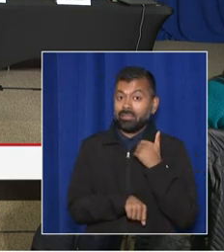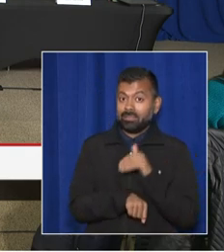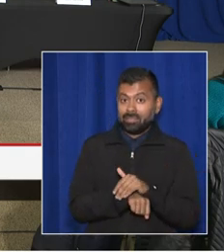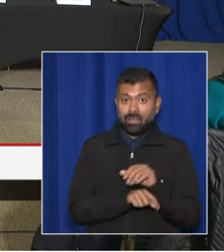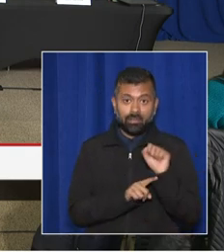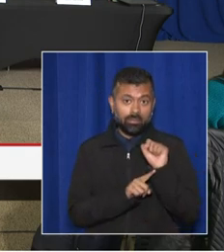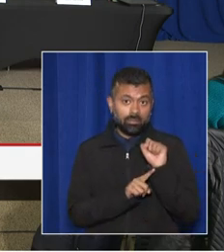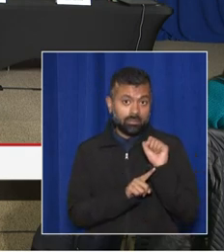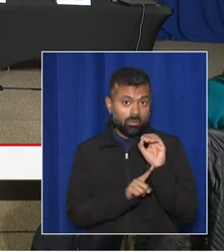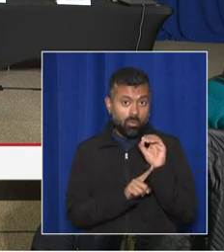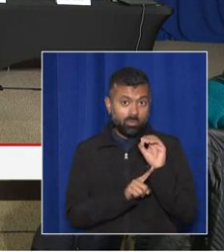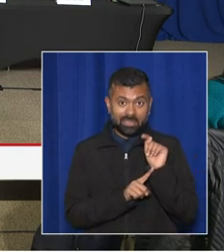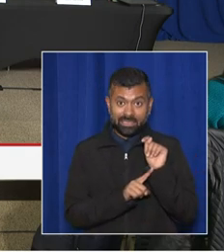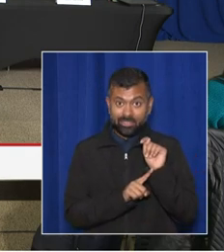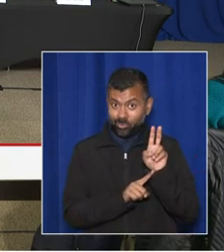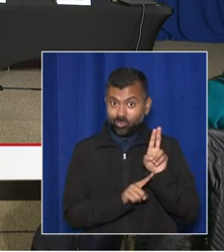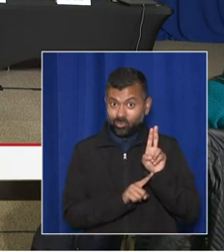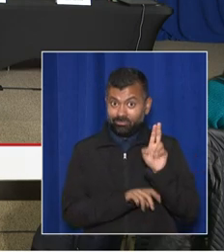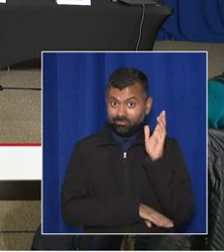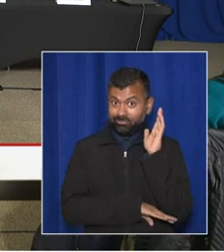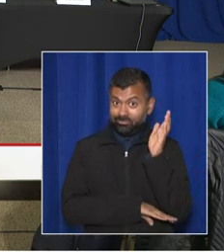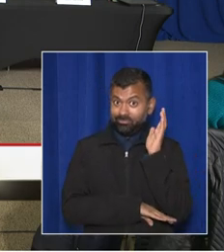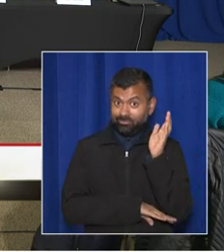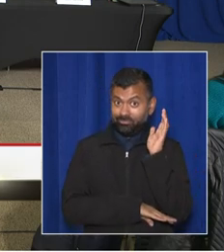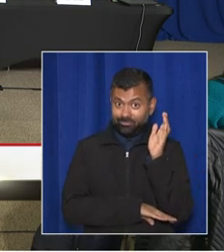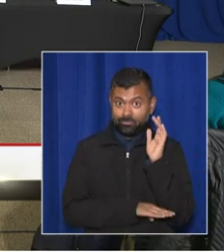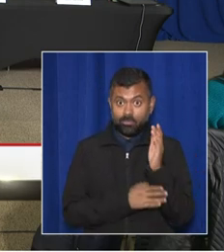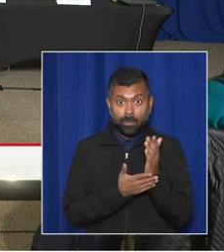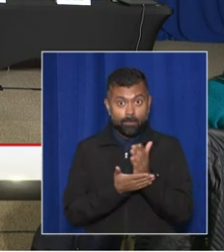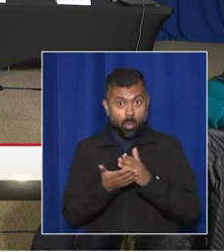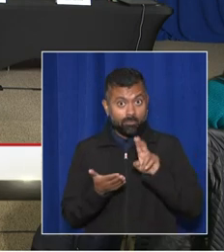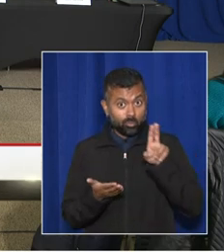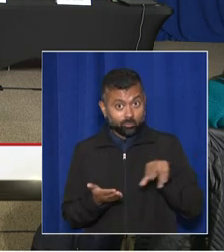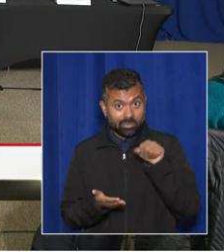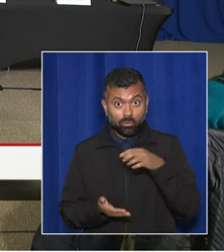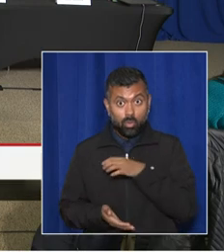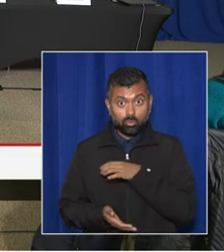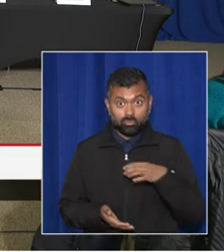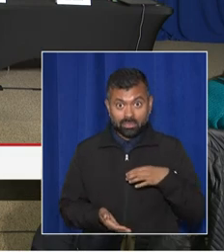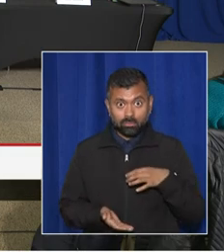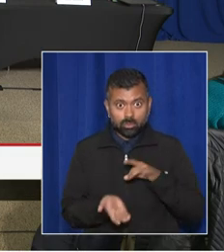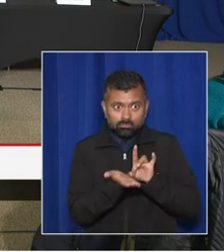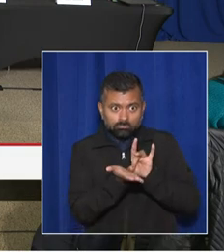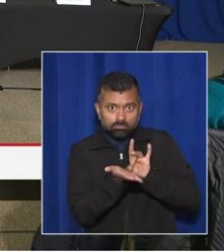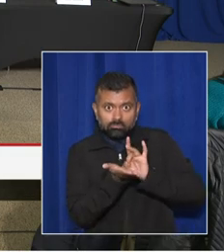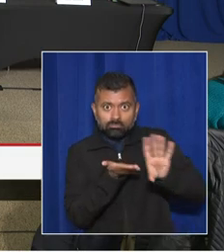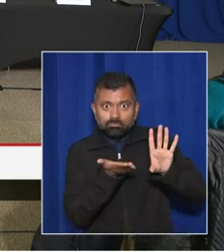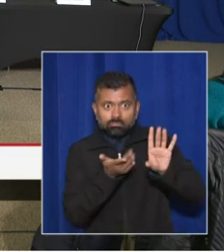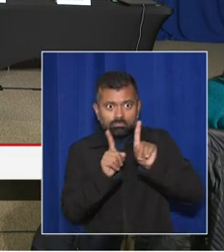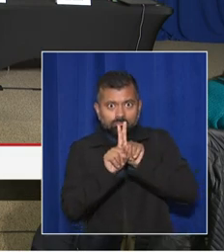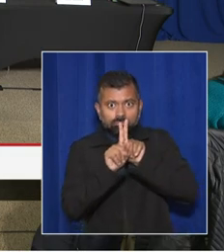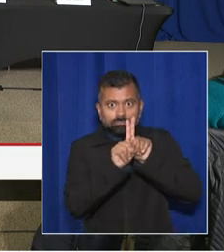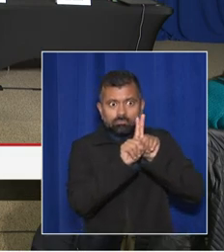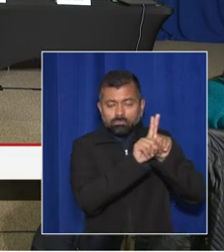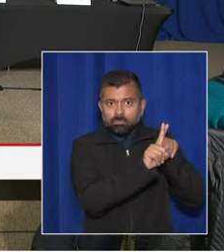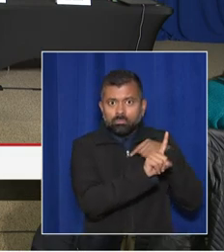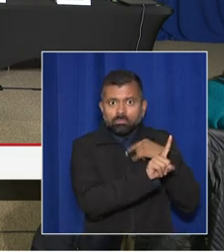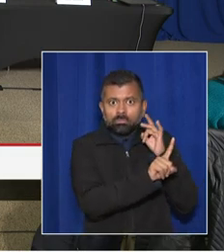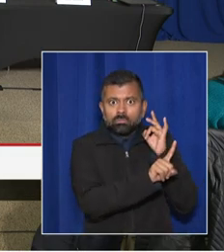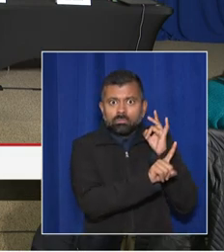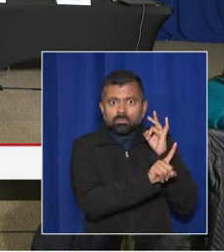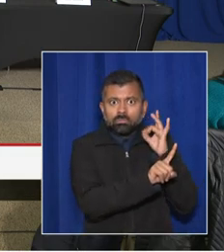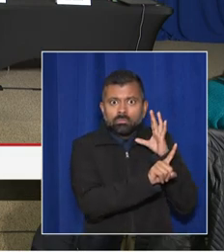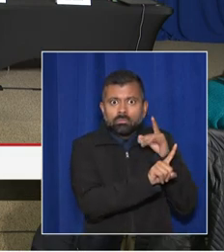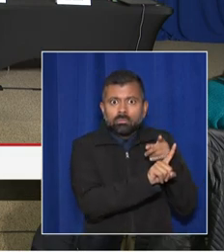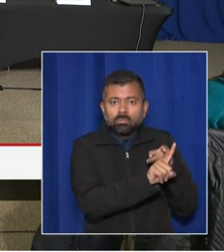walked out or were escorted out. And I'm just wondering if you've talked candidly about this balance that you have to strike.